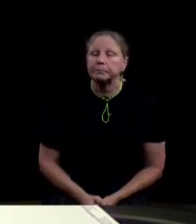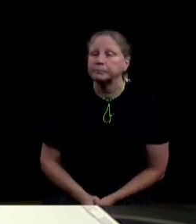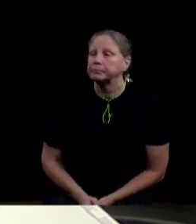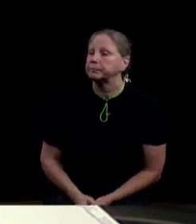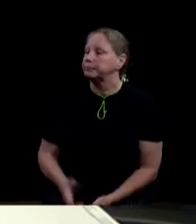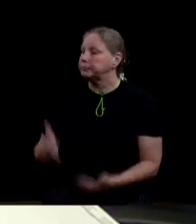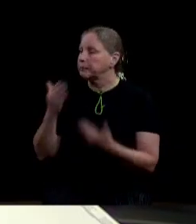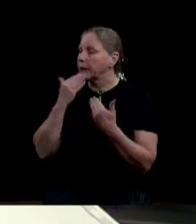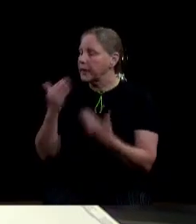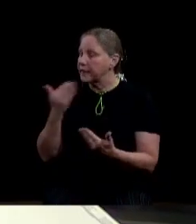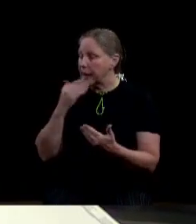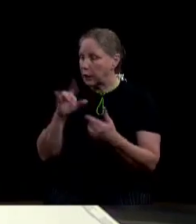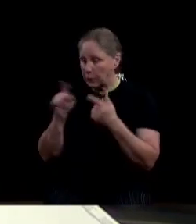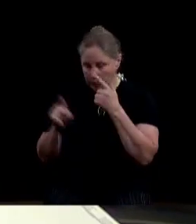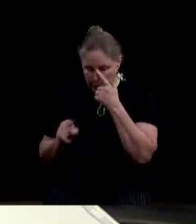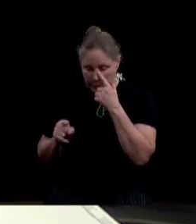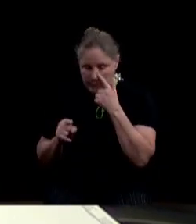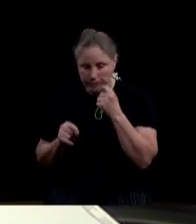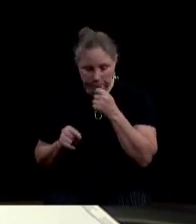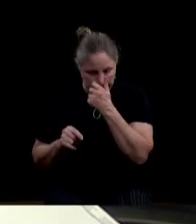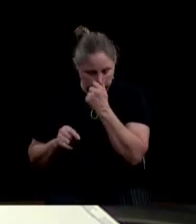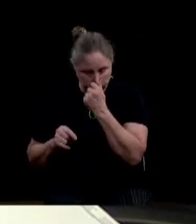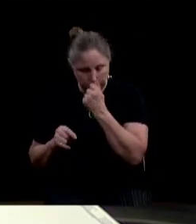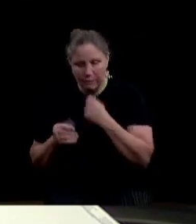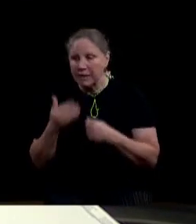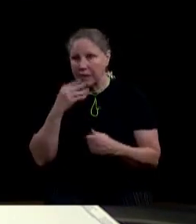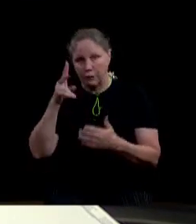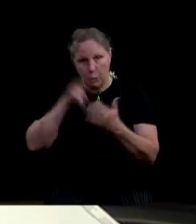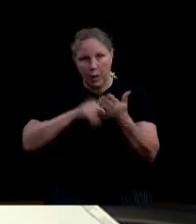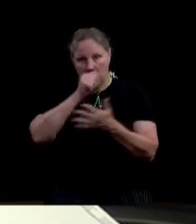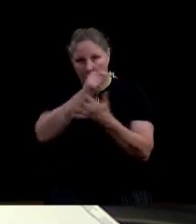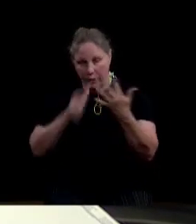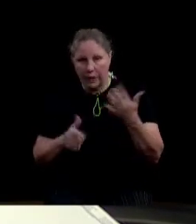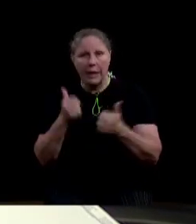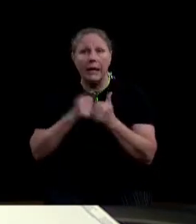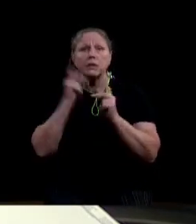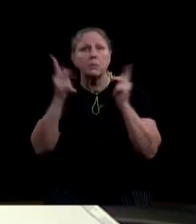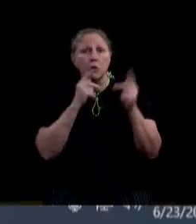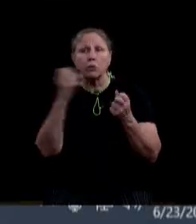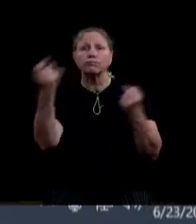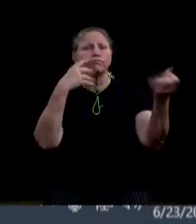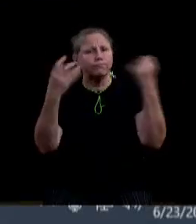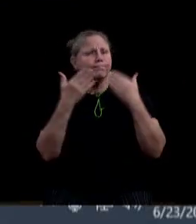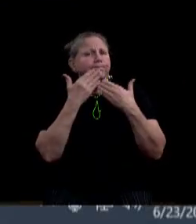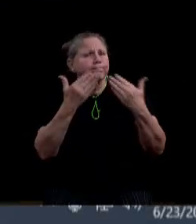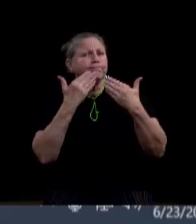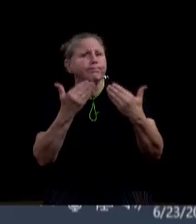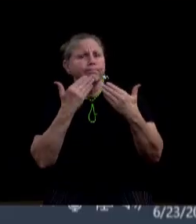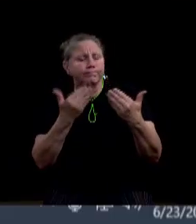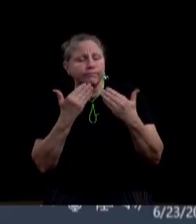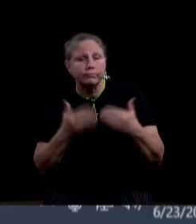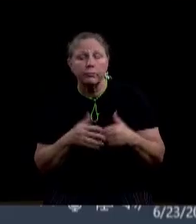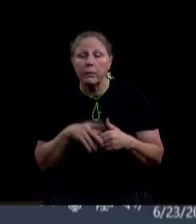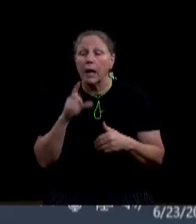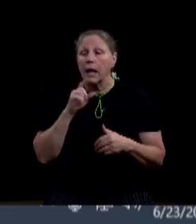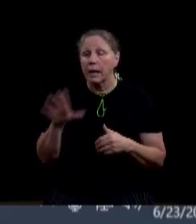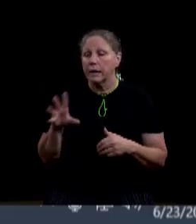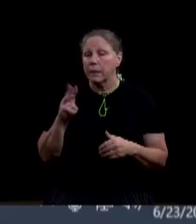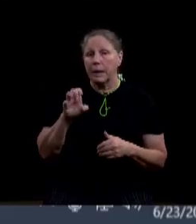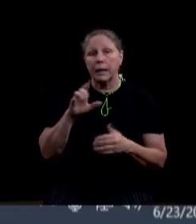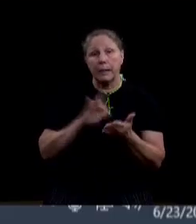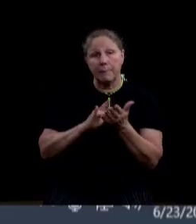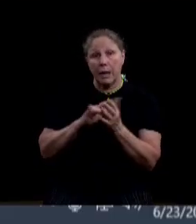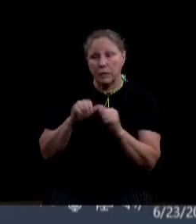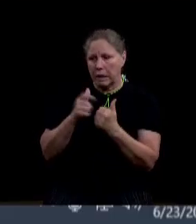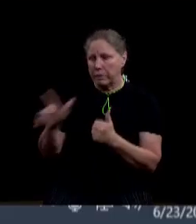reading those in. Thanks to each of our citizens who submitted comments. And I want to thank the McLennan County Medical Society for their resolution in favor of